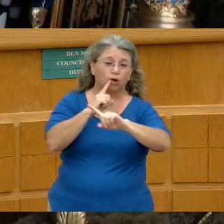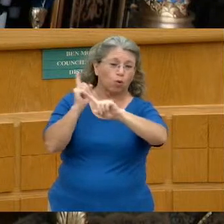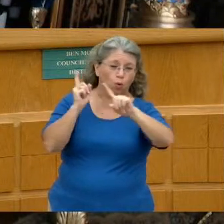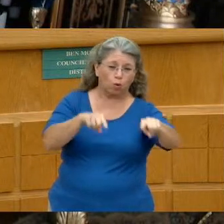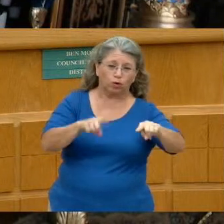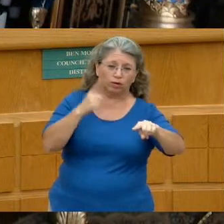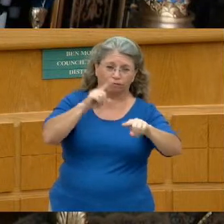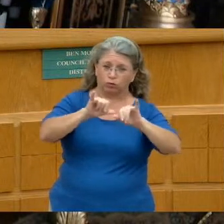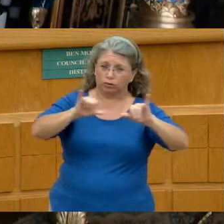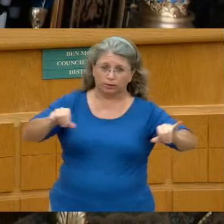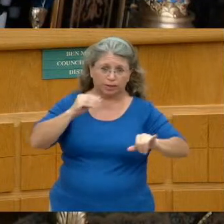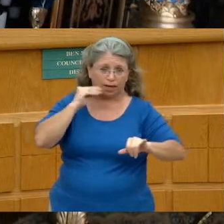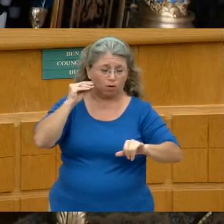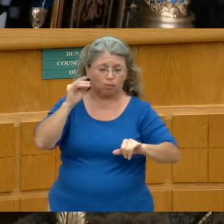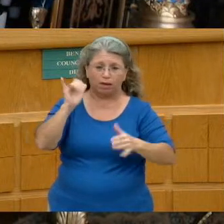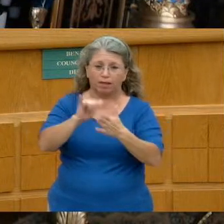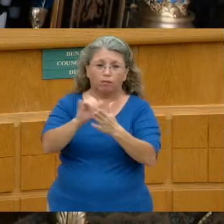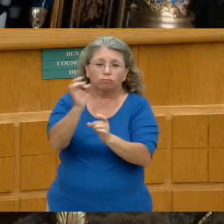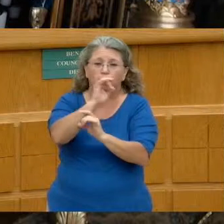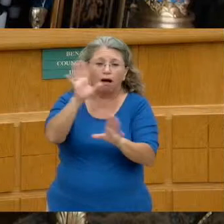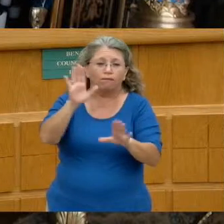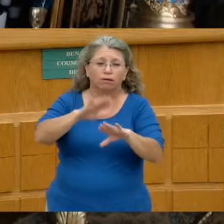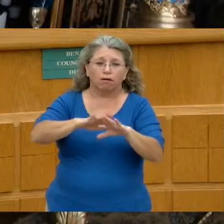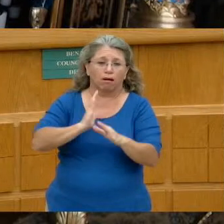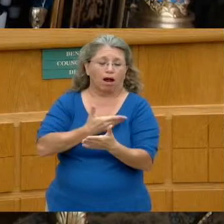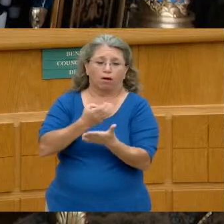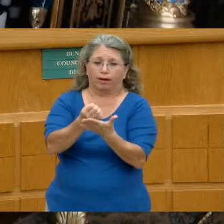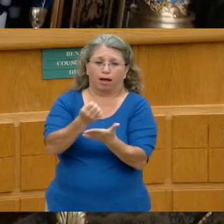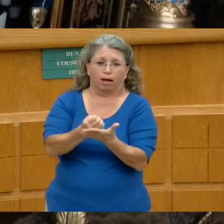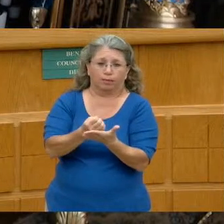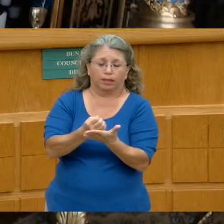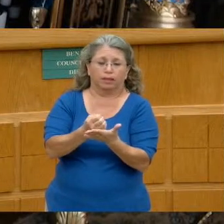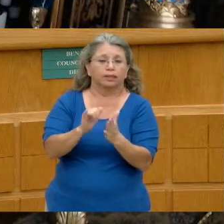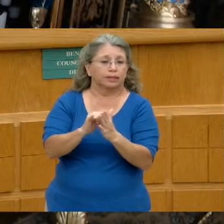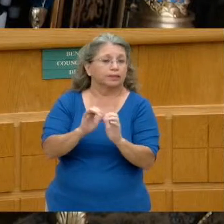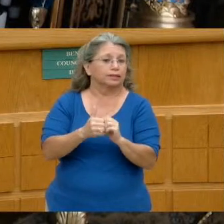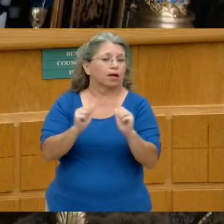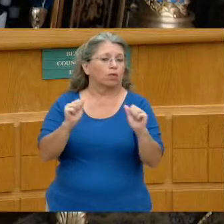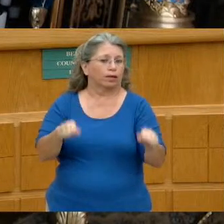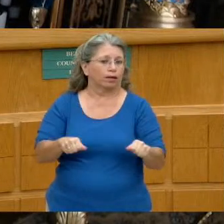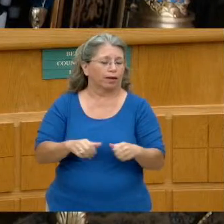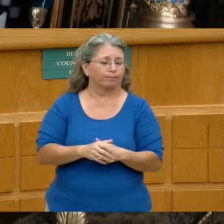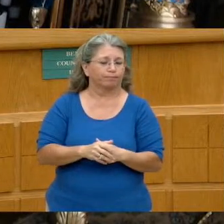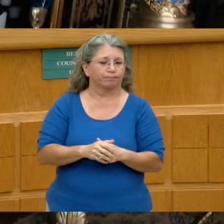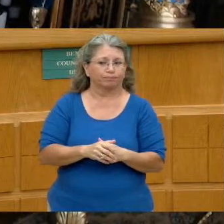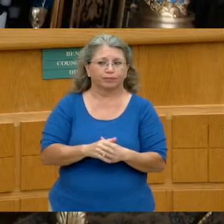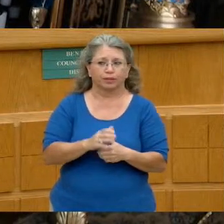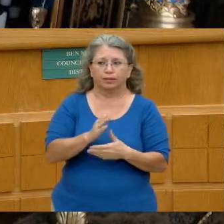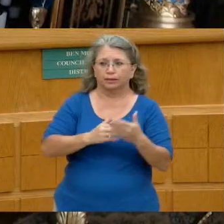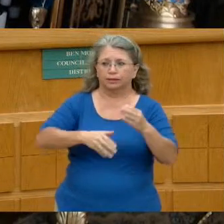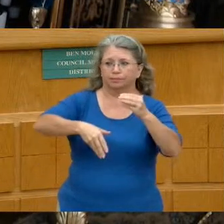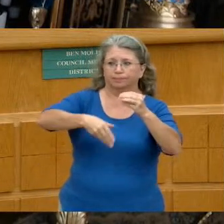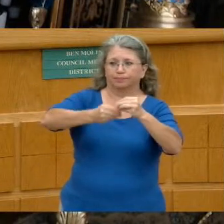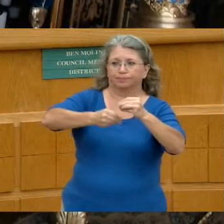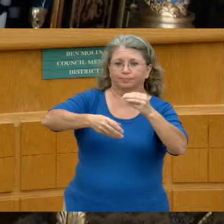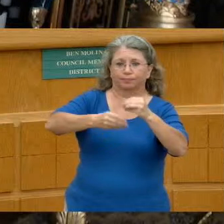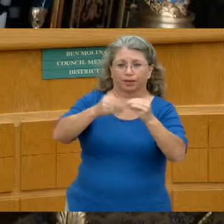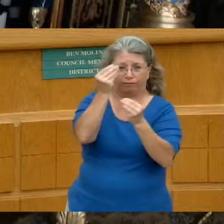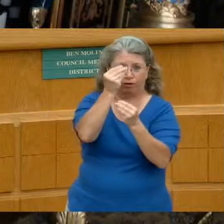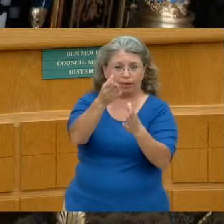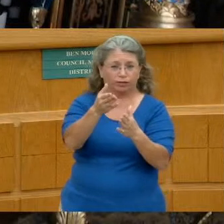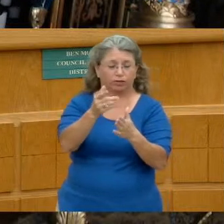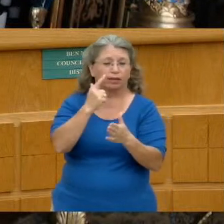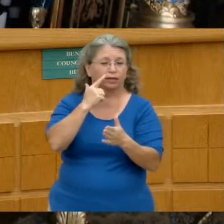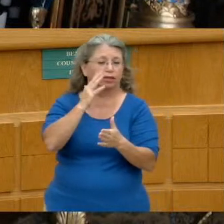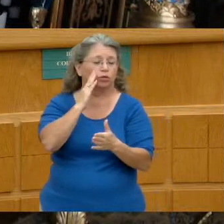effect to our Texas economy. This is how we can achieve that. Now, here's some supplemental information that I think you will find